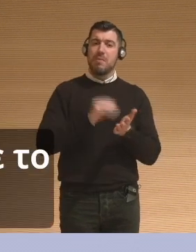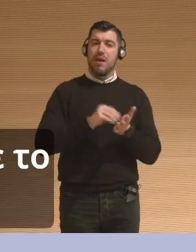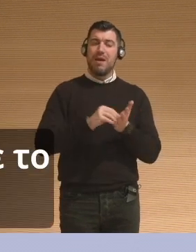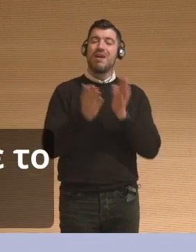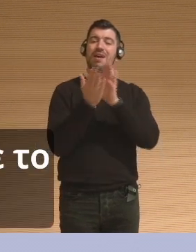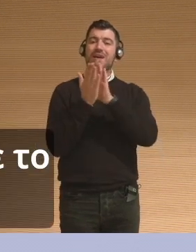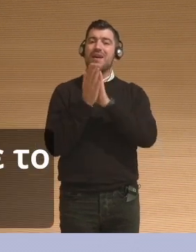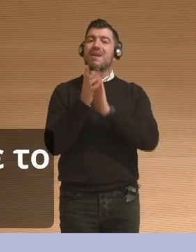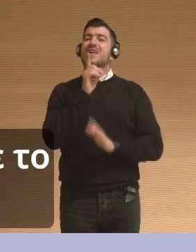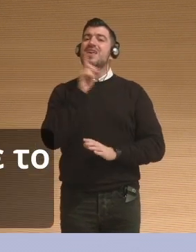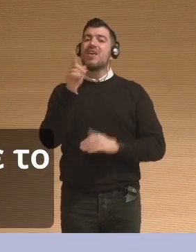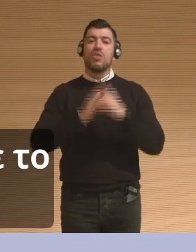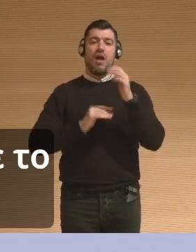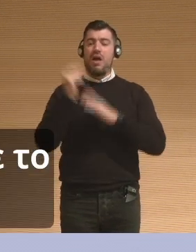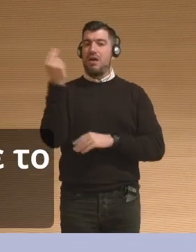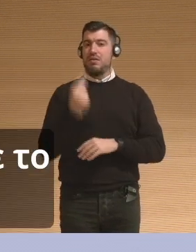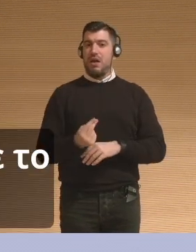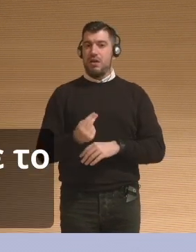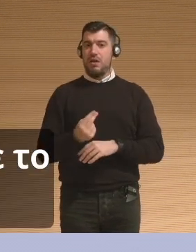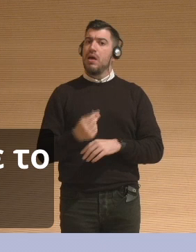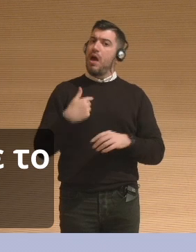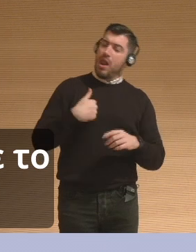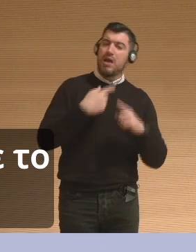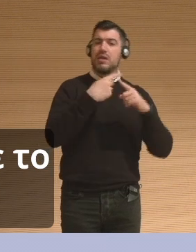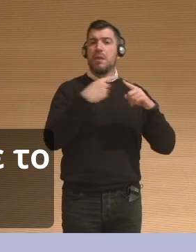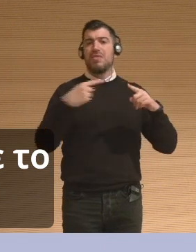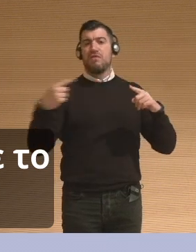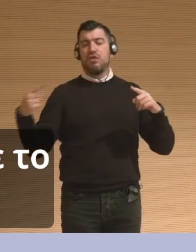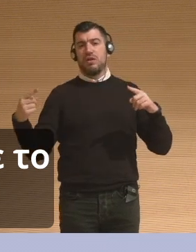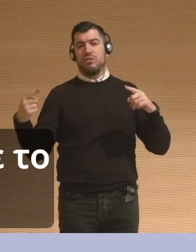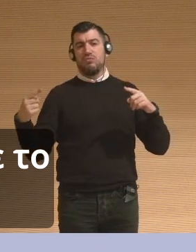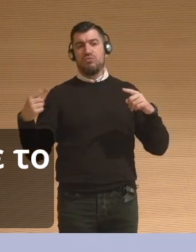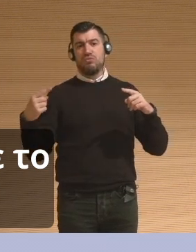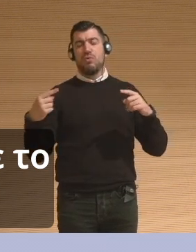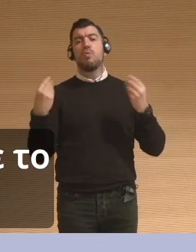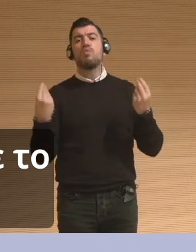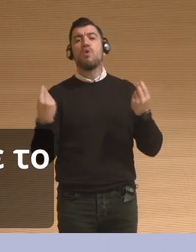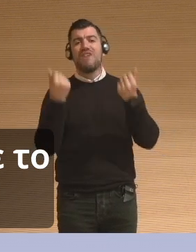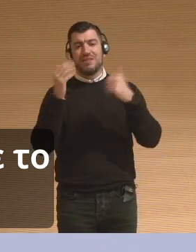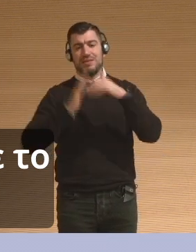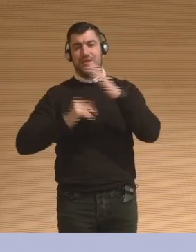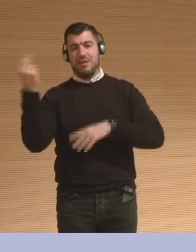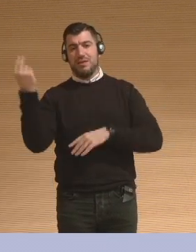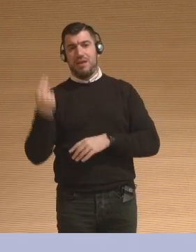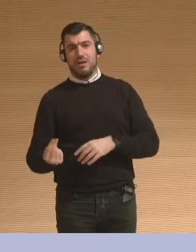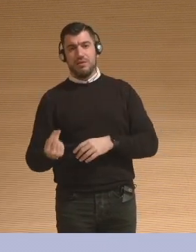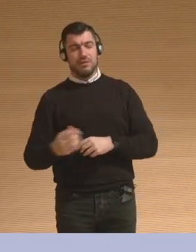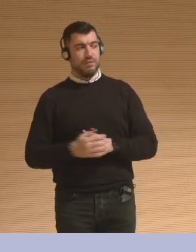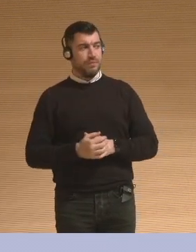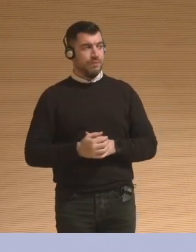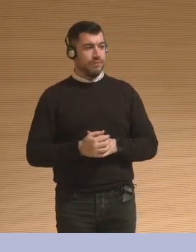but rather the subjective experience that the individual has with the content is much more important.